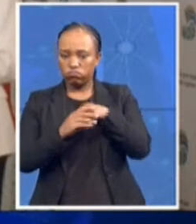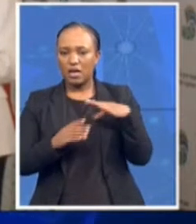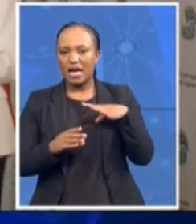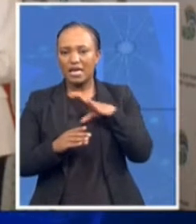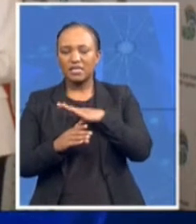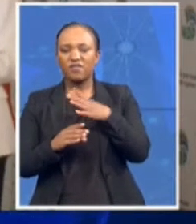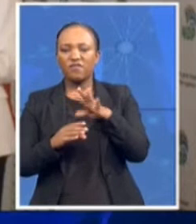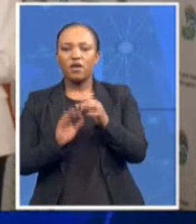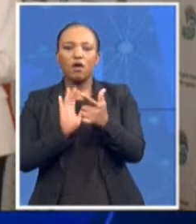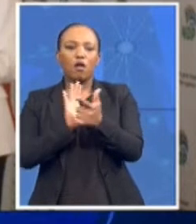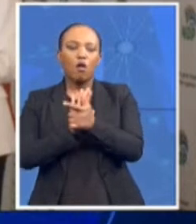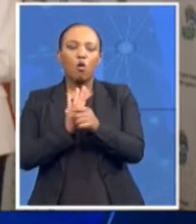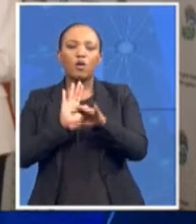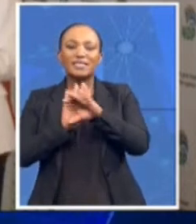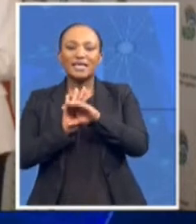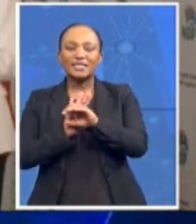Act.